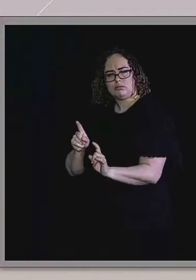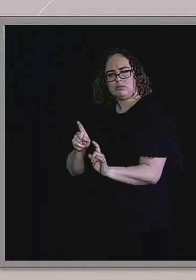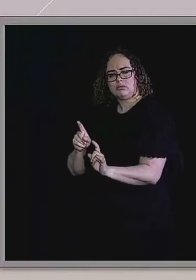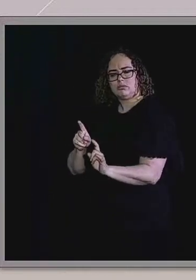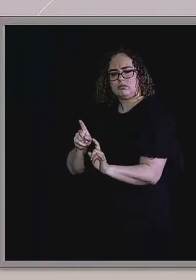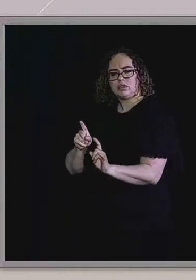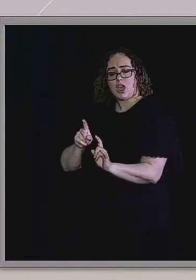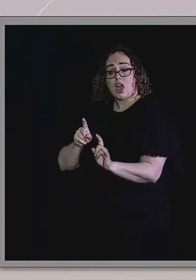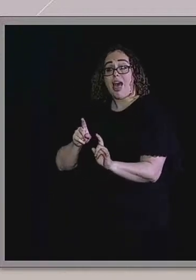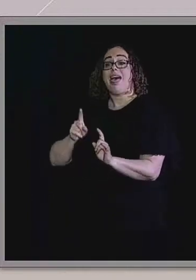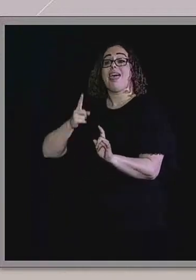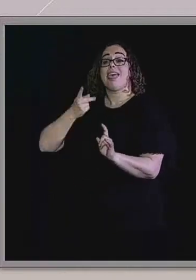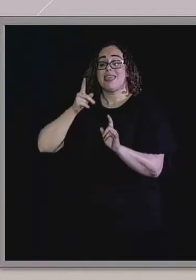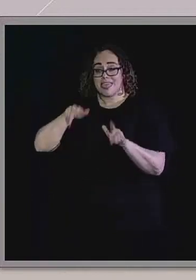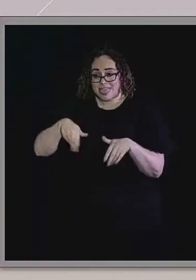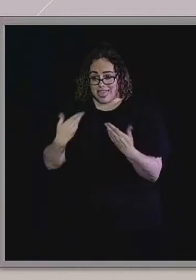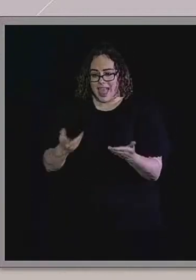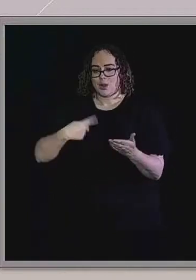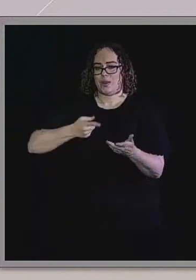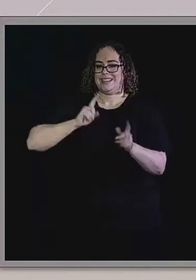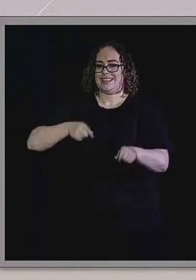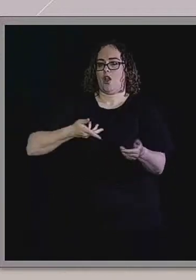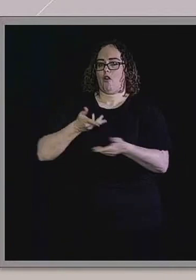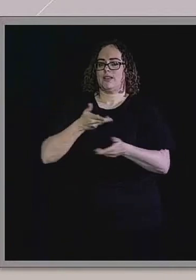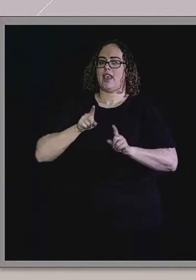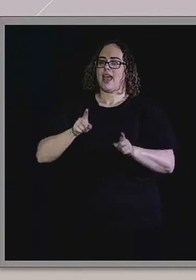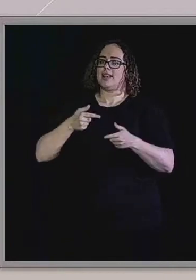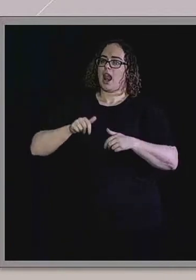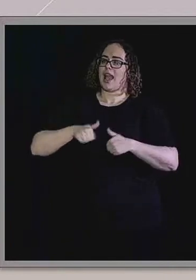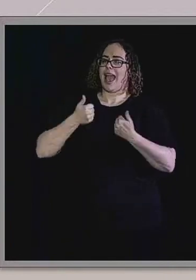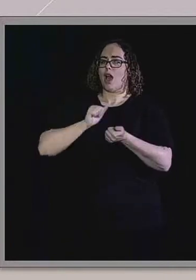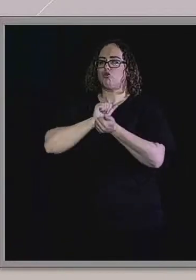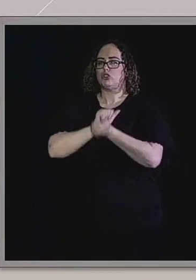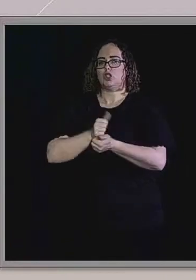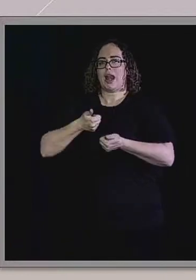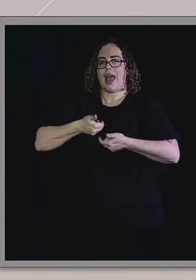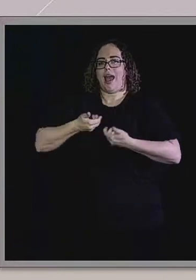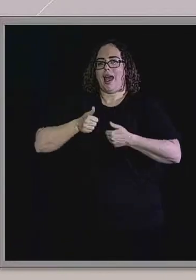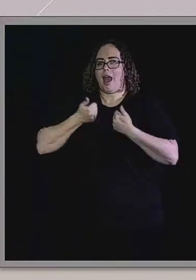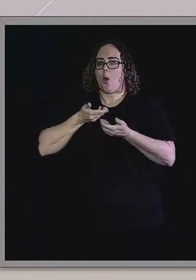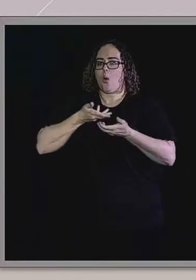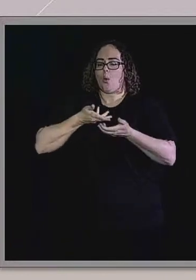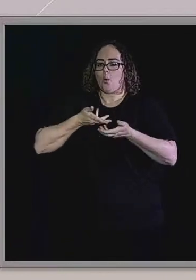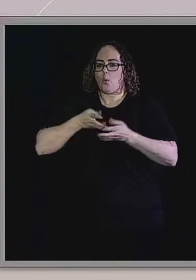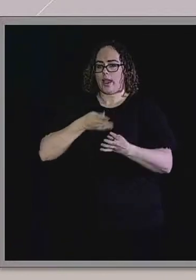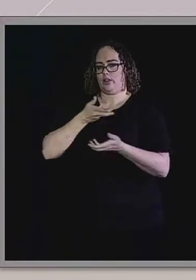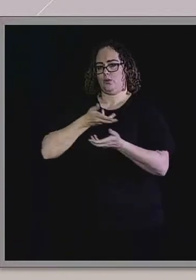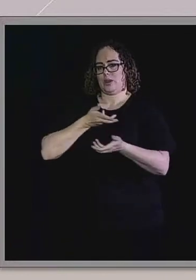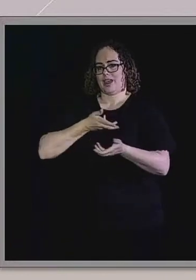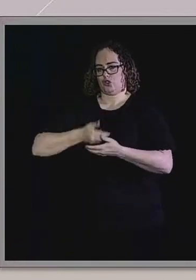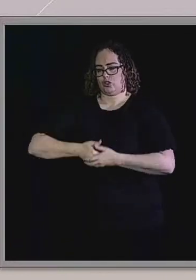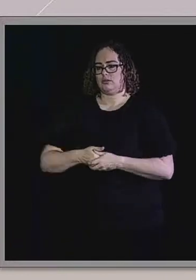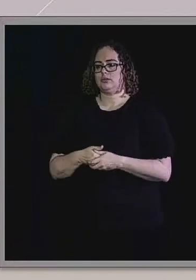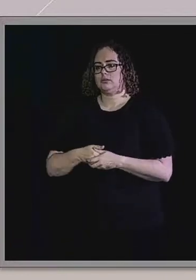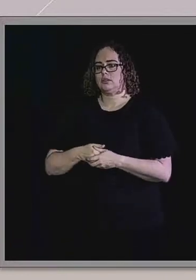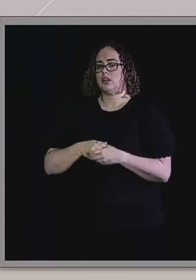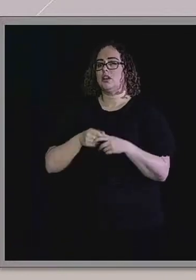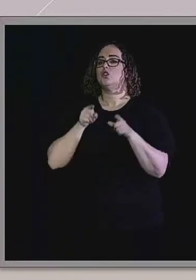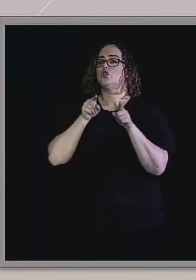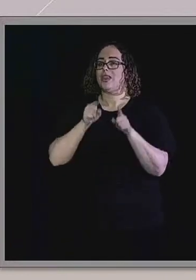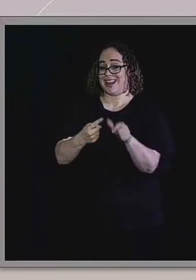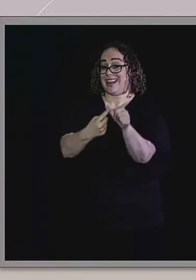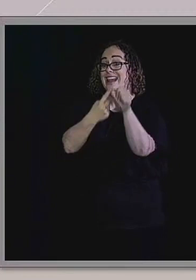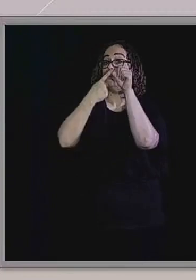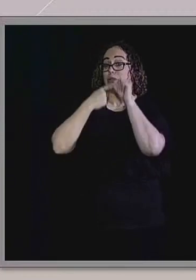Then we got into a conversation. Well, you mangola yaga mangola yala, you never jaring. Na mangola pola ngona wajigarde. Una bani mangola, una